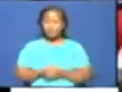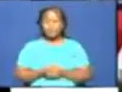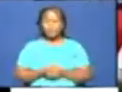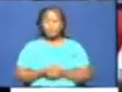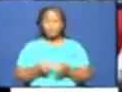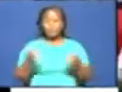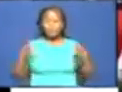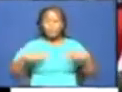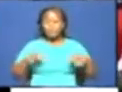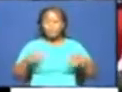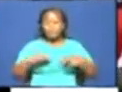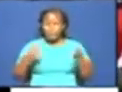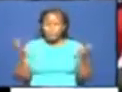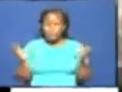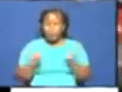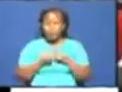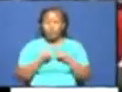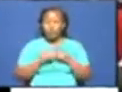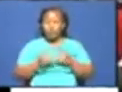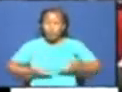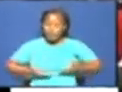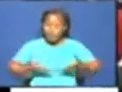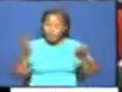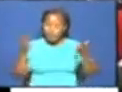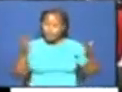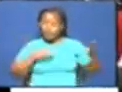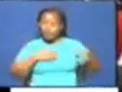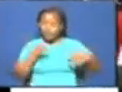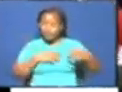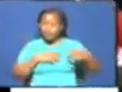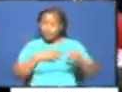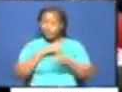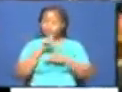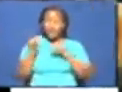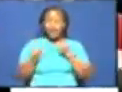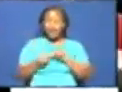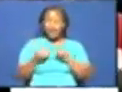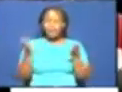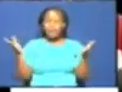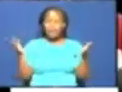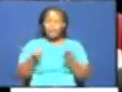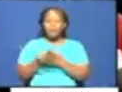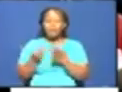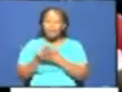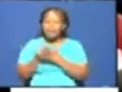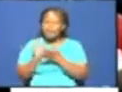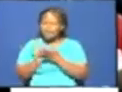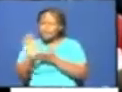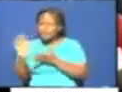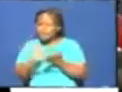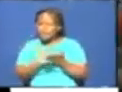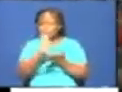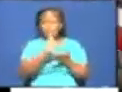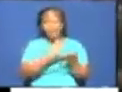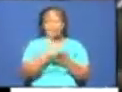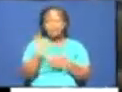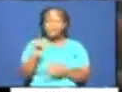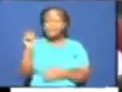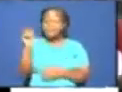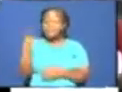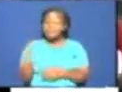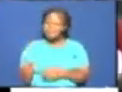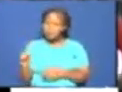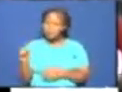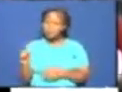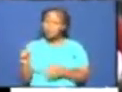Residents express concerns about the equitable distribution of development resources within the region and